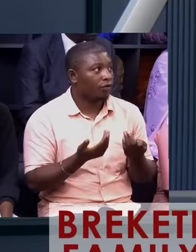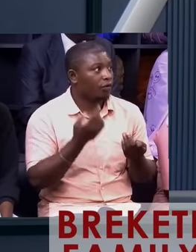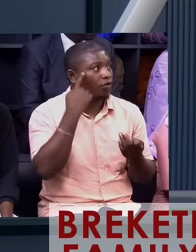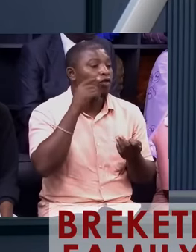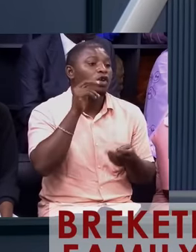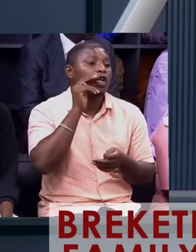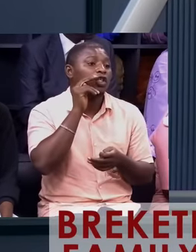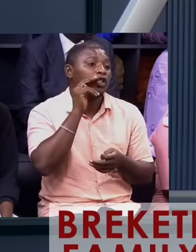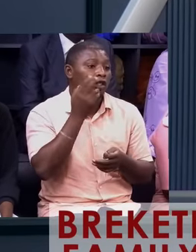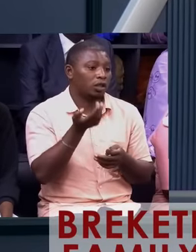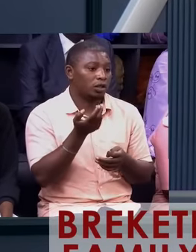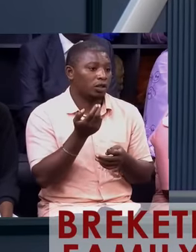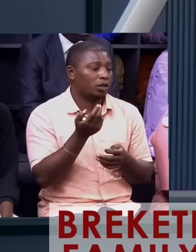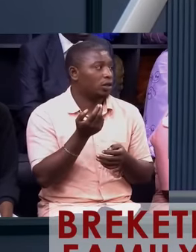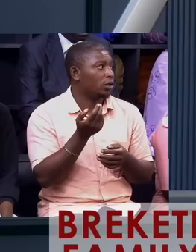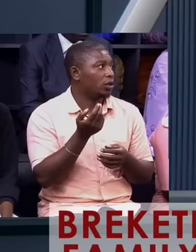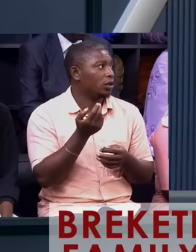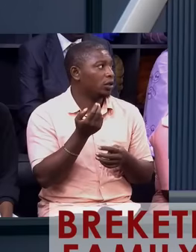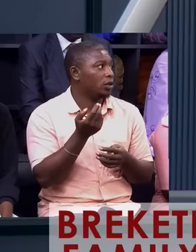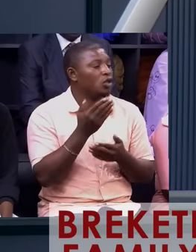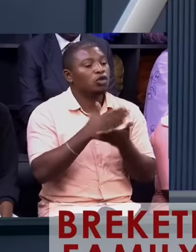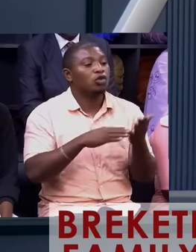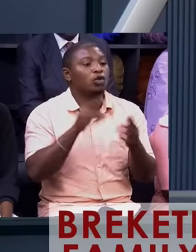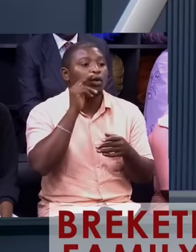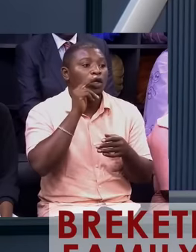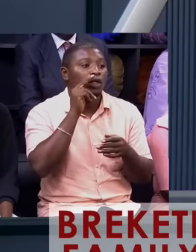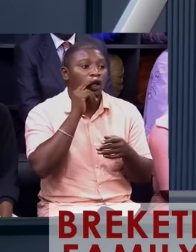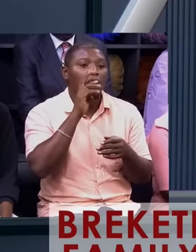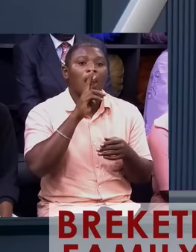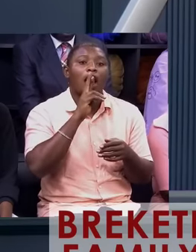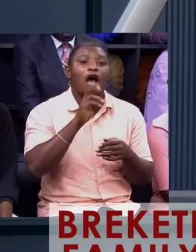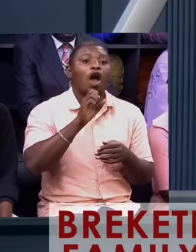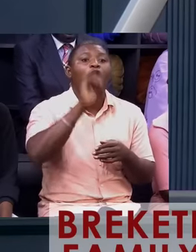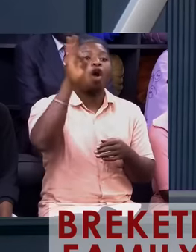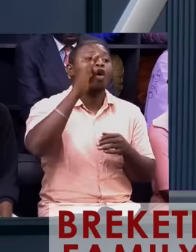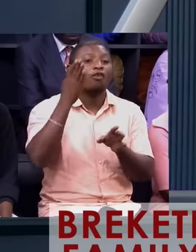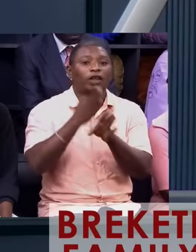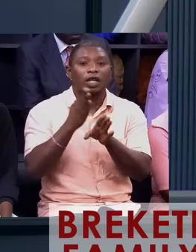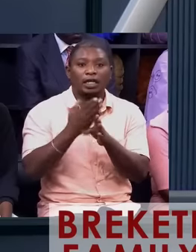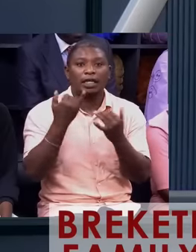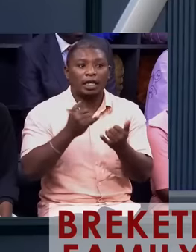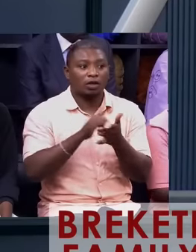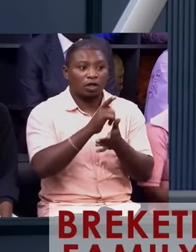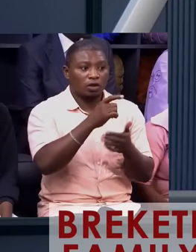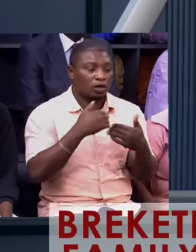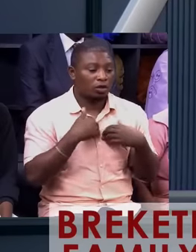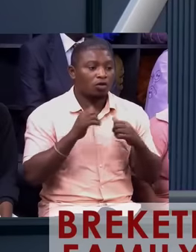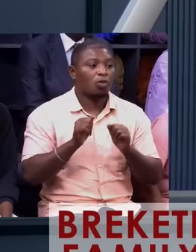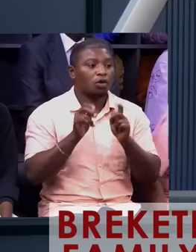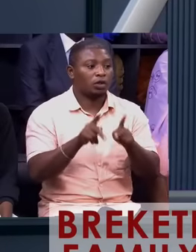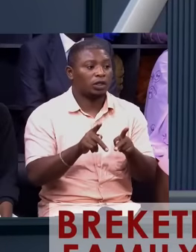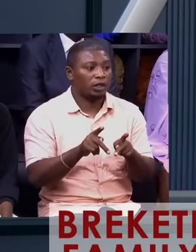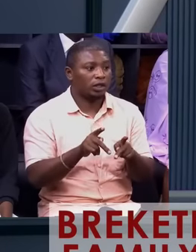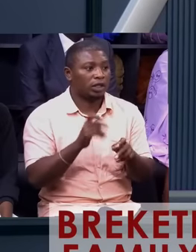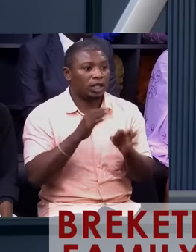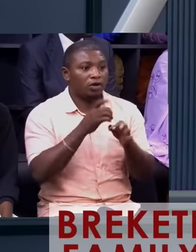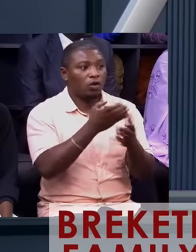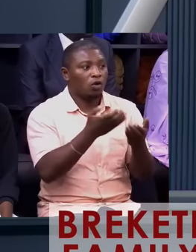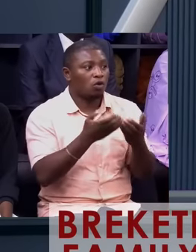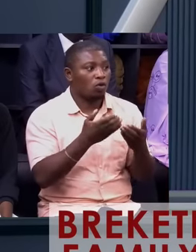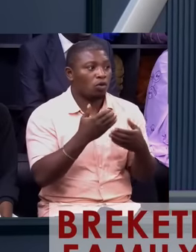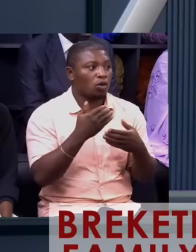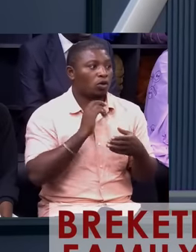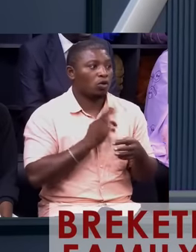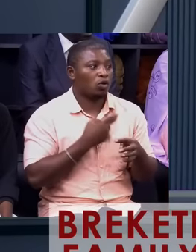Nigerians they offline permanently now don't get opportunity if want make we